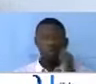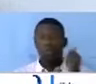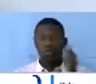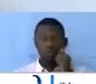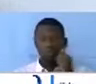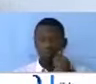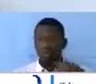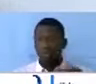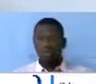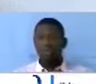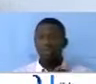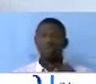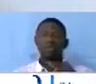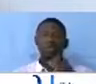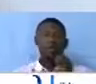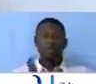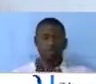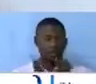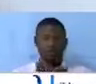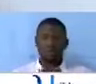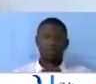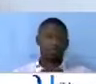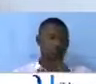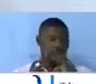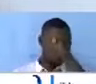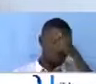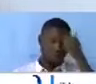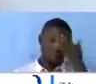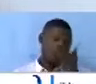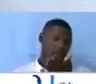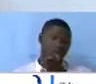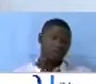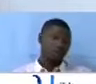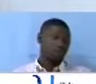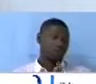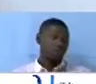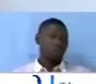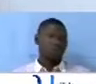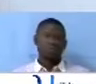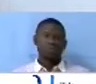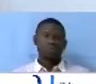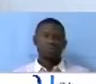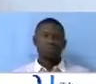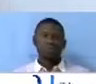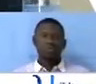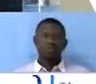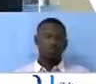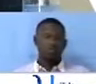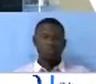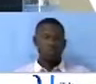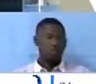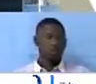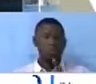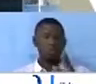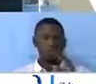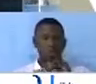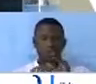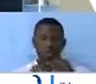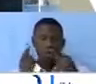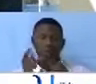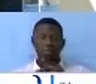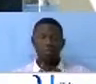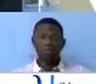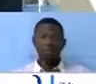jité won buntu bi sétu won biri guest bi du nek ne waxtu wu nek rek dama dan tew ci guest yoy. We are not talking about presence, we are talking about